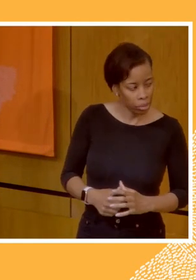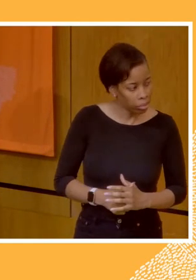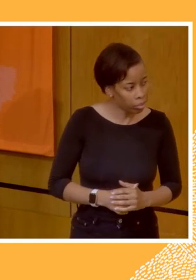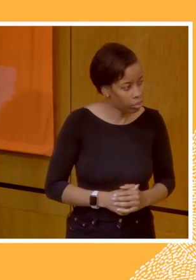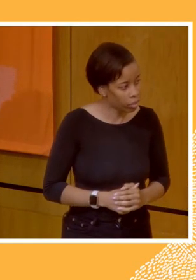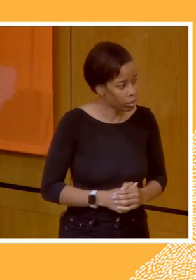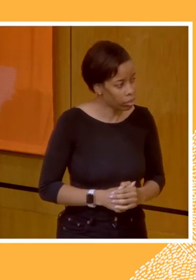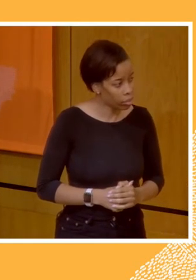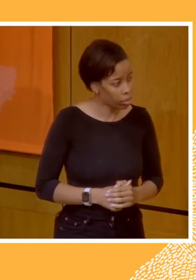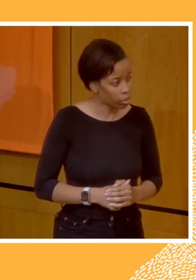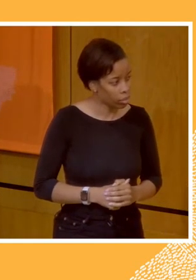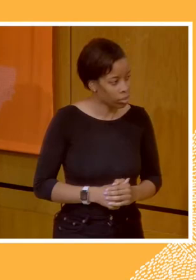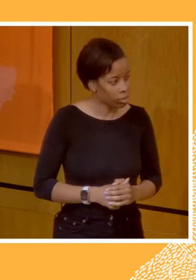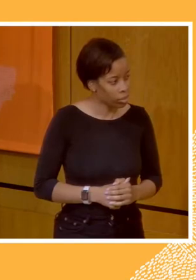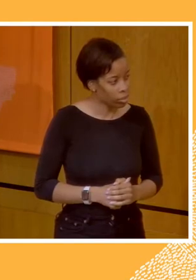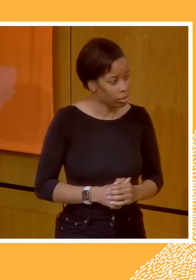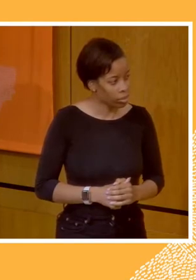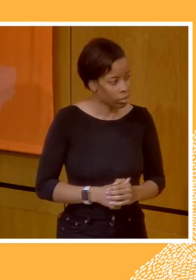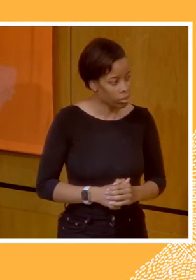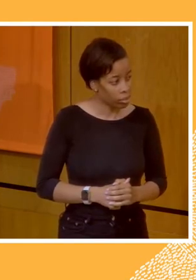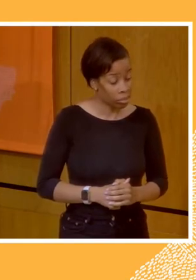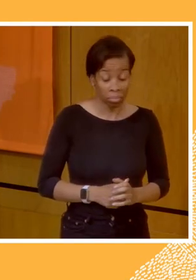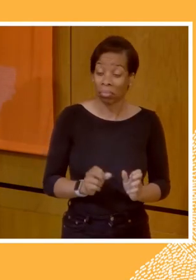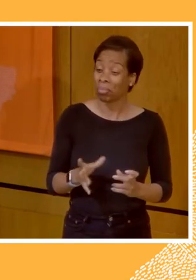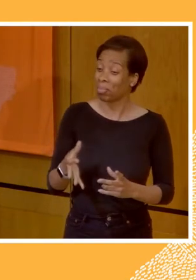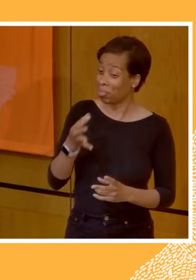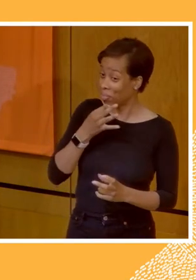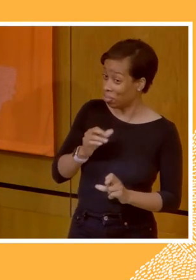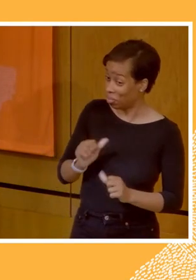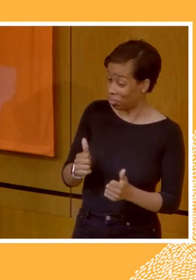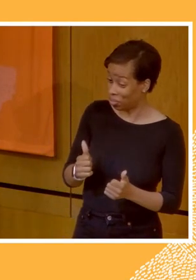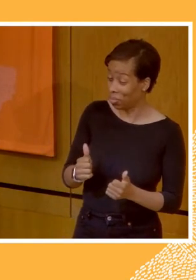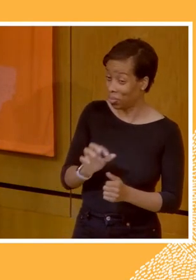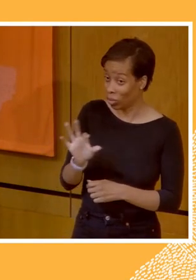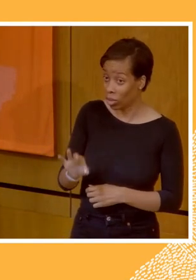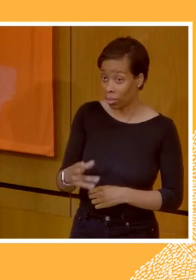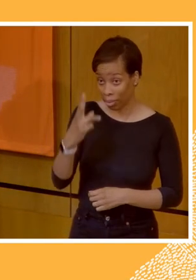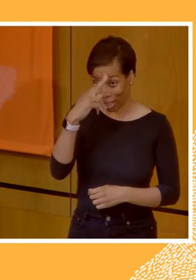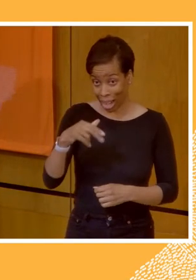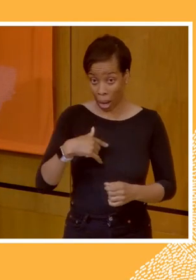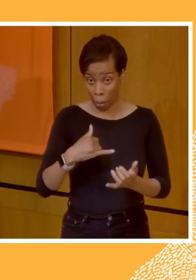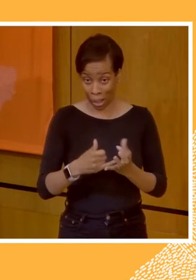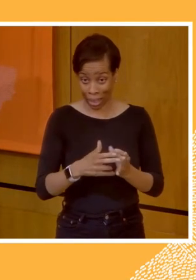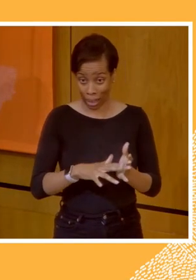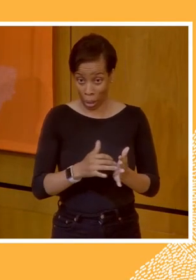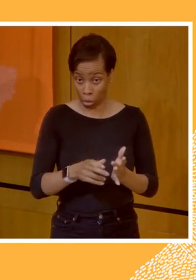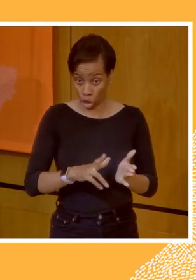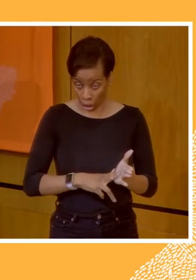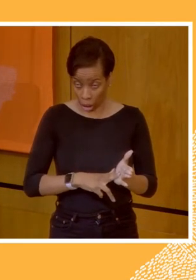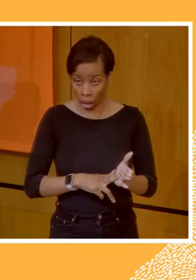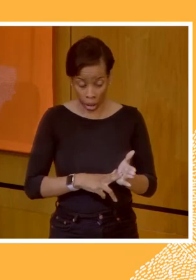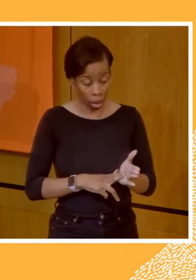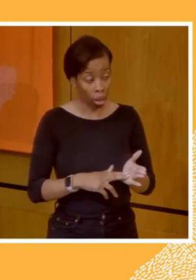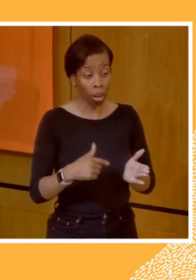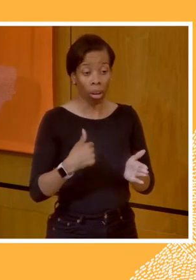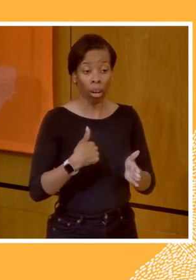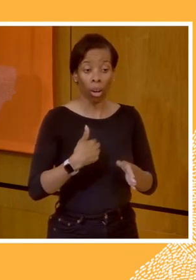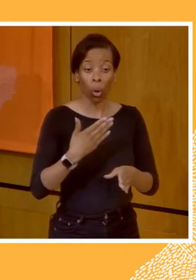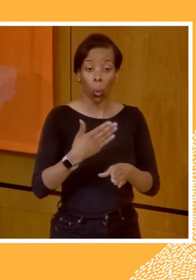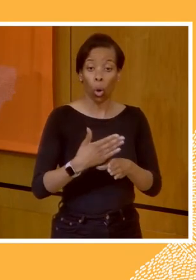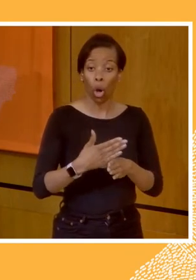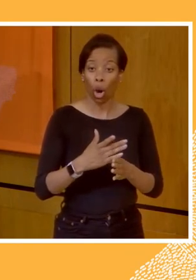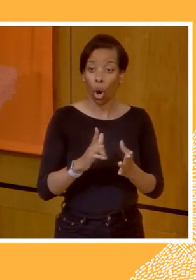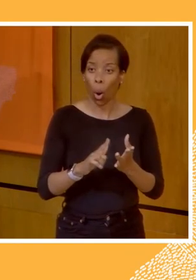much, Sam, for that good question. My name is Samson from the OGIEC, and I work for